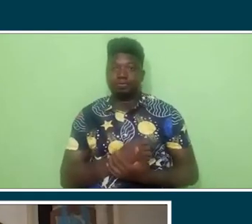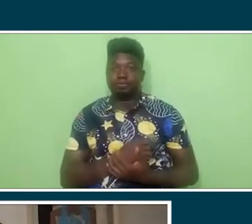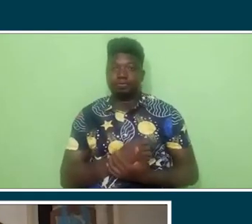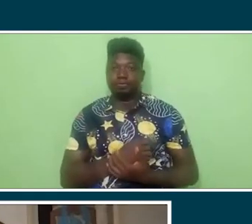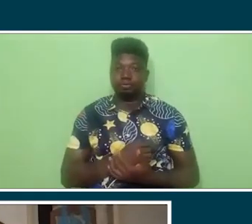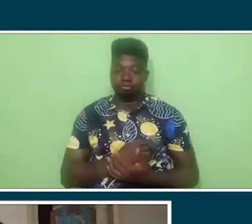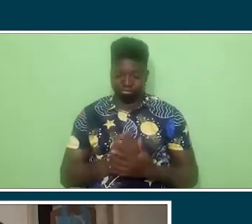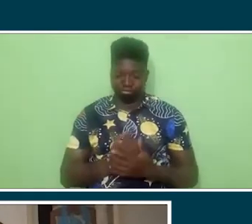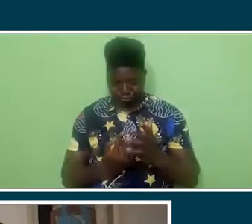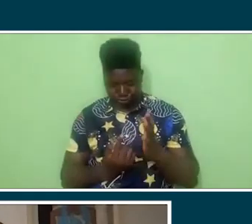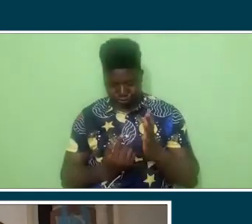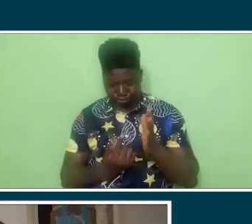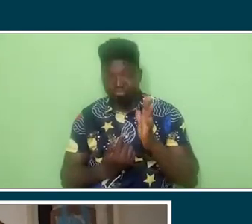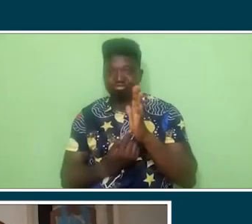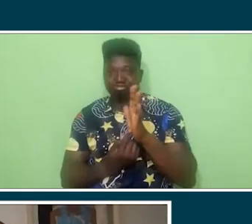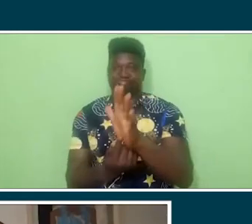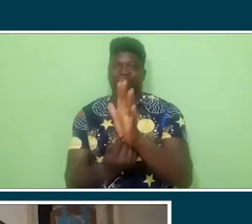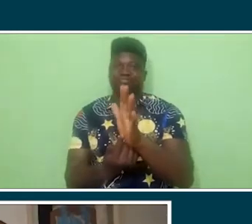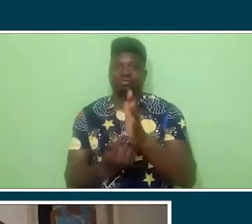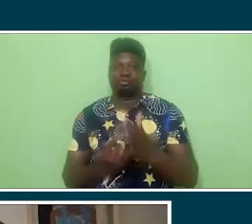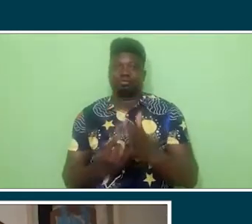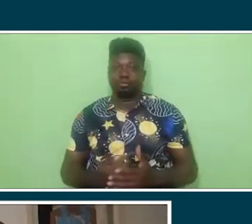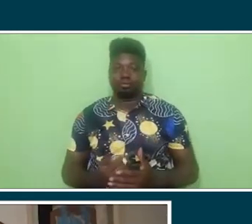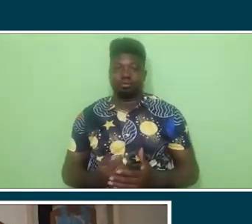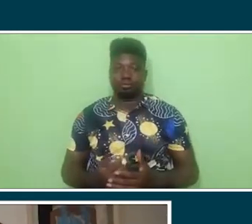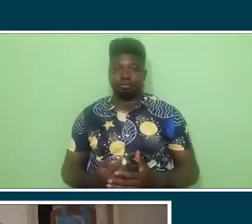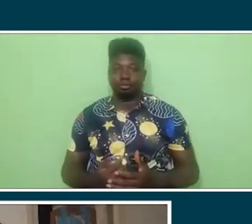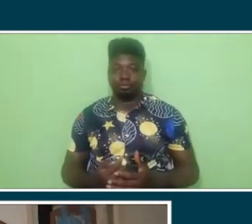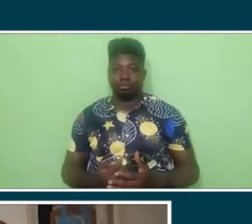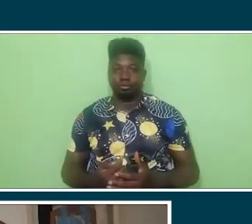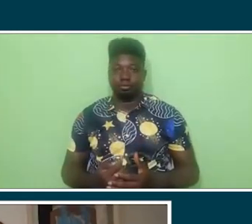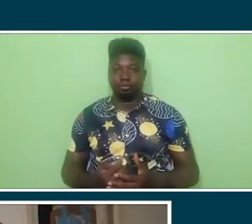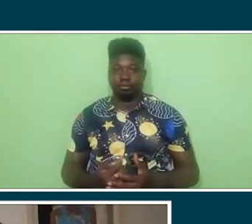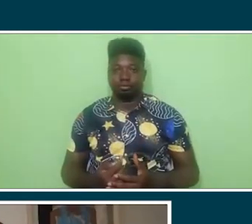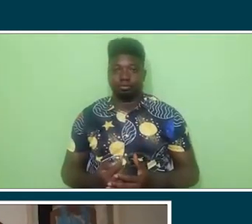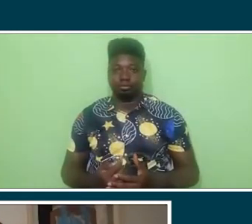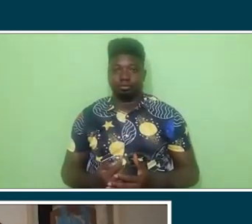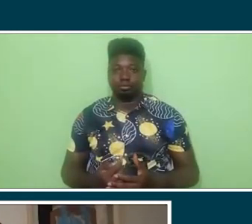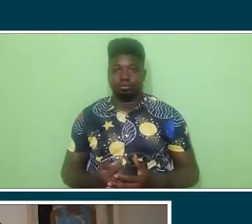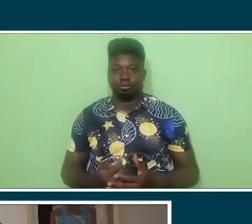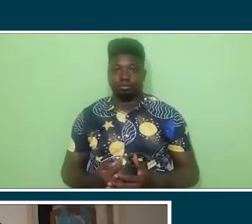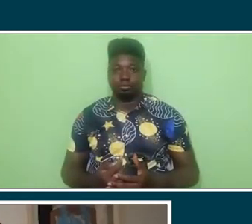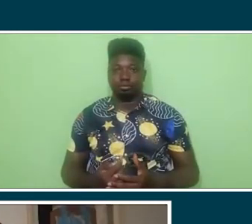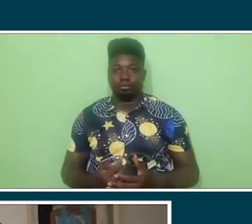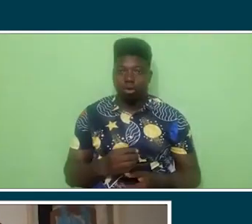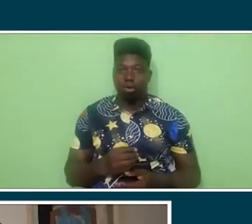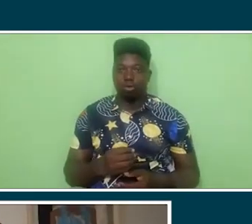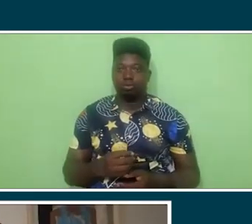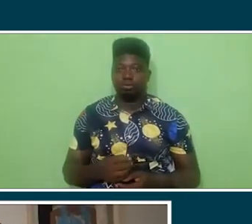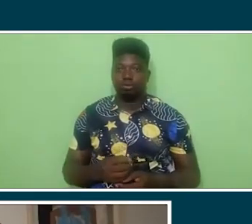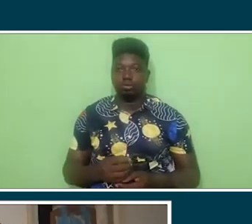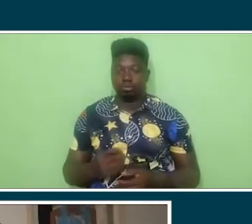indicates or originates from a place that demonstrates that I love myself.